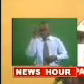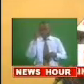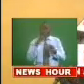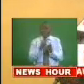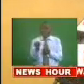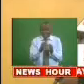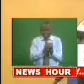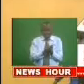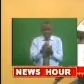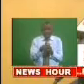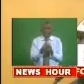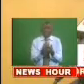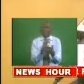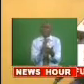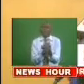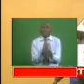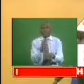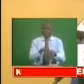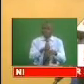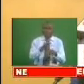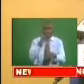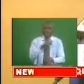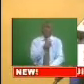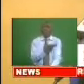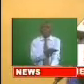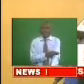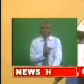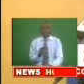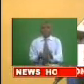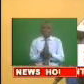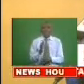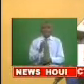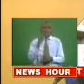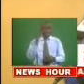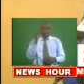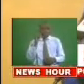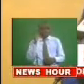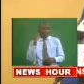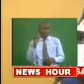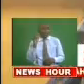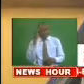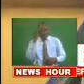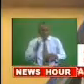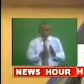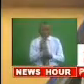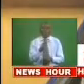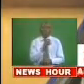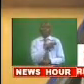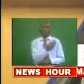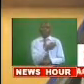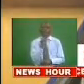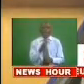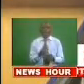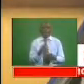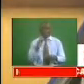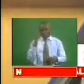highlighted some modes of prevention and cautioned pregnant women to seek proper medical care and attention. Every pregnant woman should still